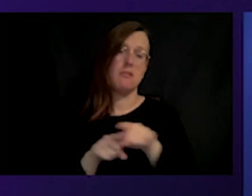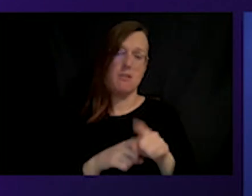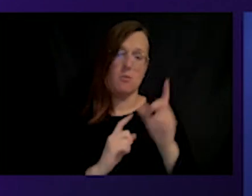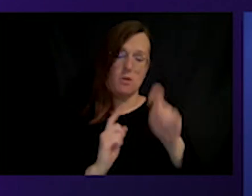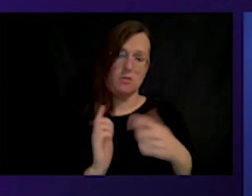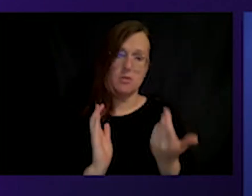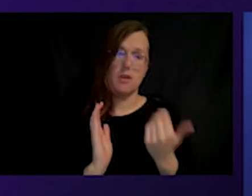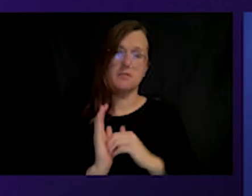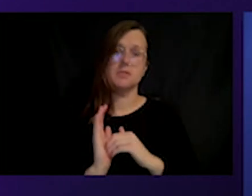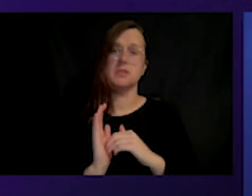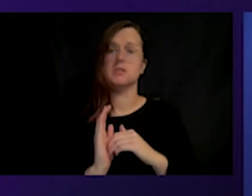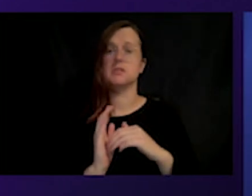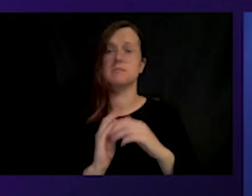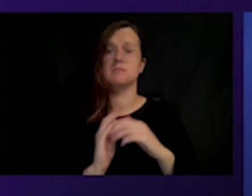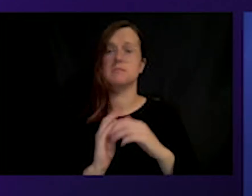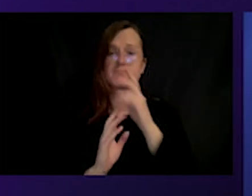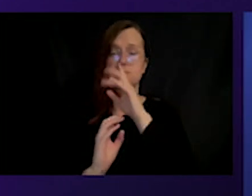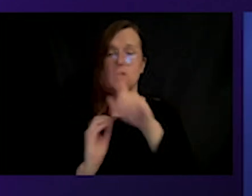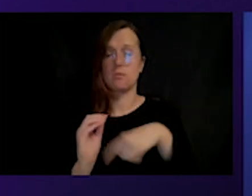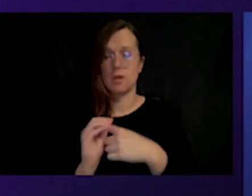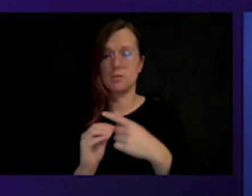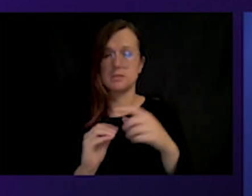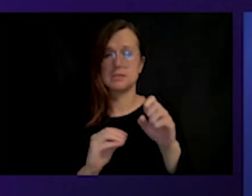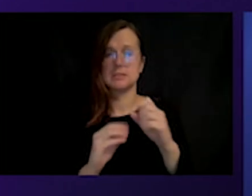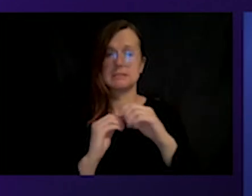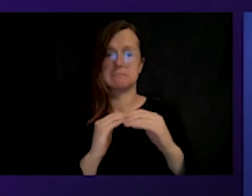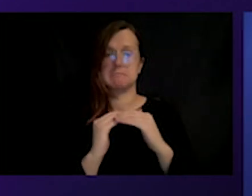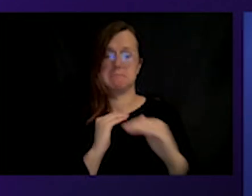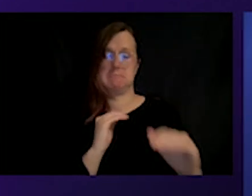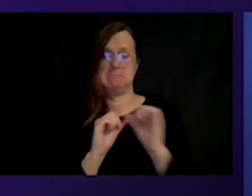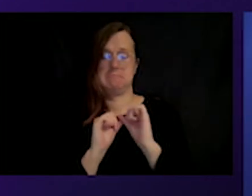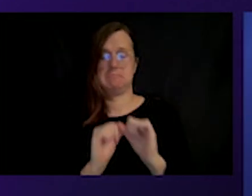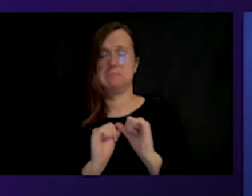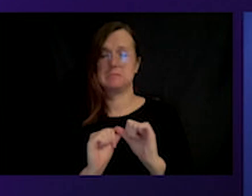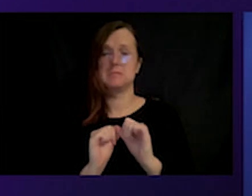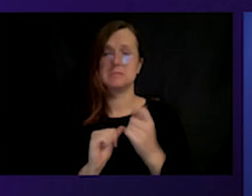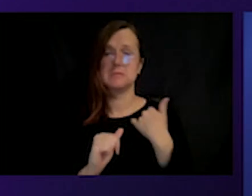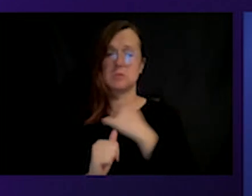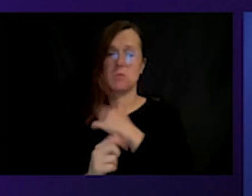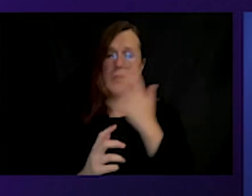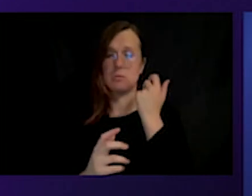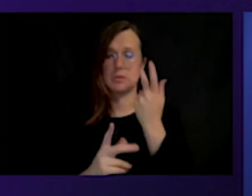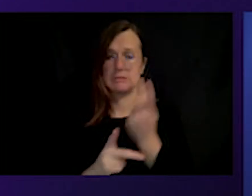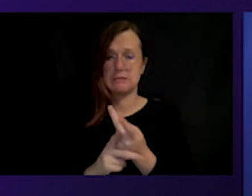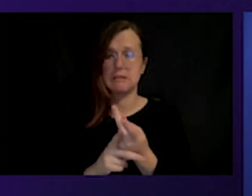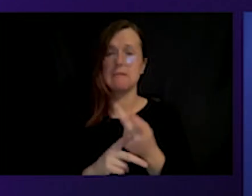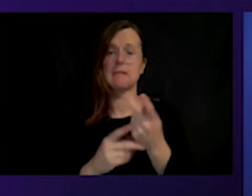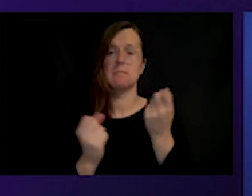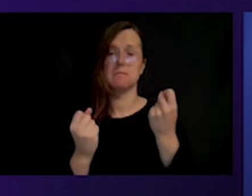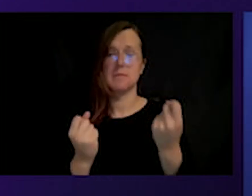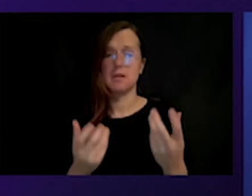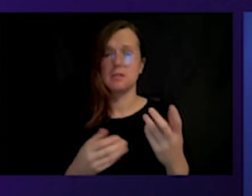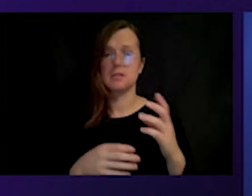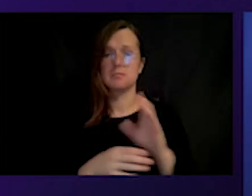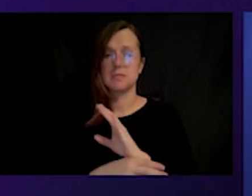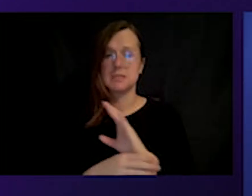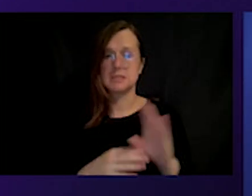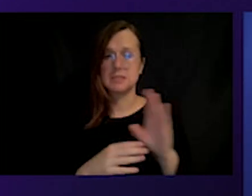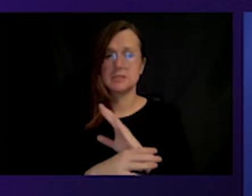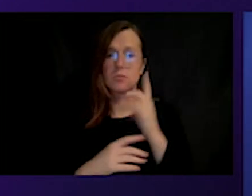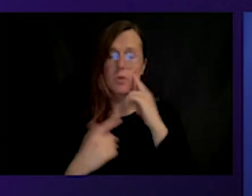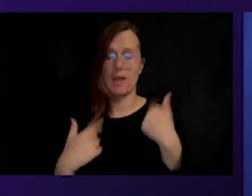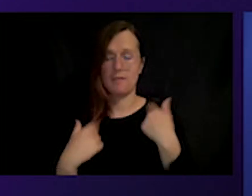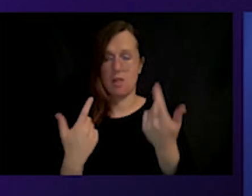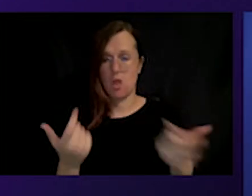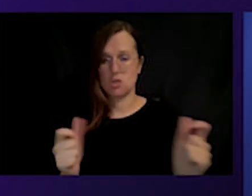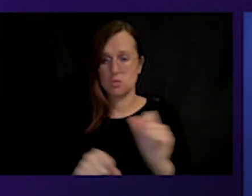sustainability. Just Barry mentioned about that. This is also very key to many enterprises because they run those large workload. It's critical for